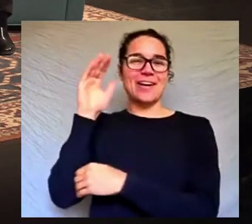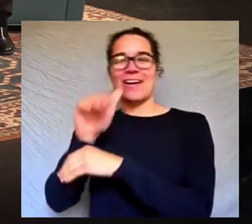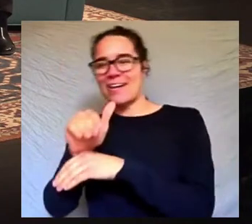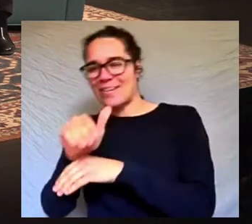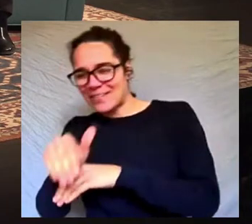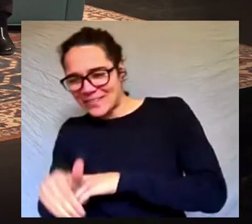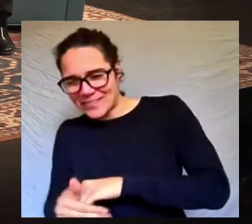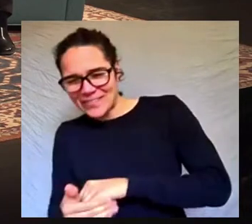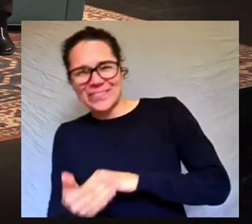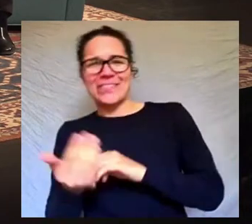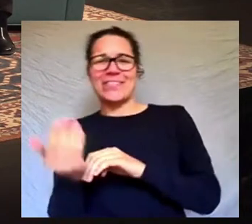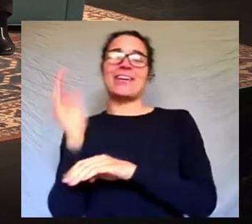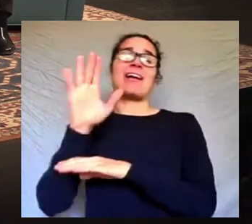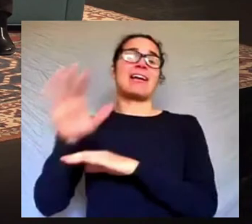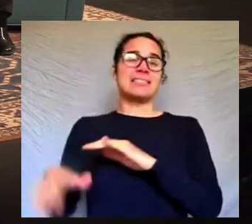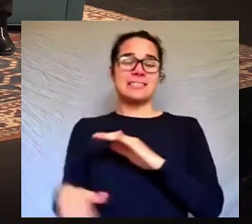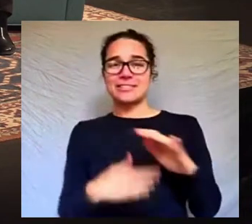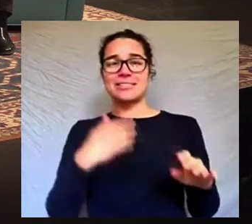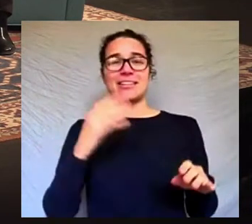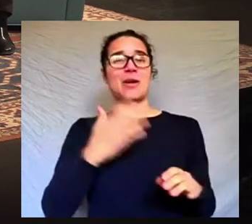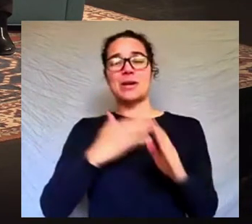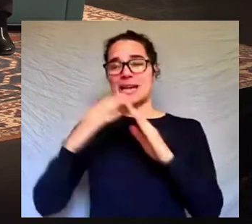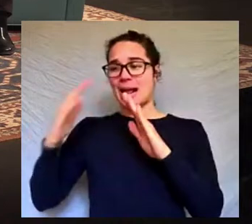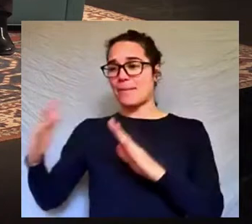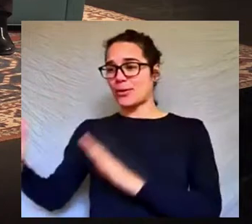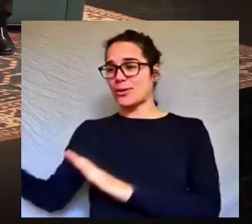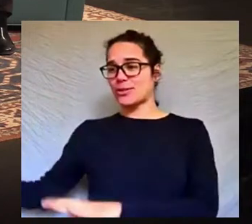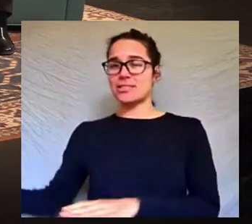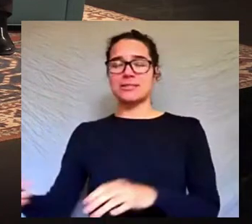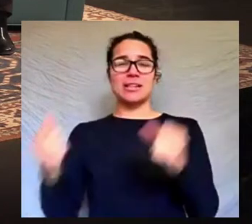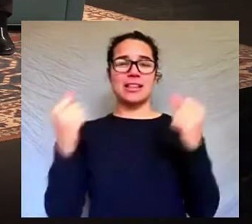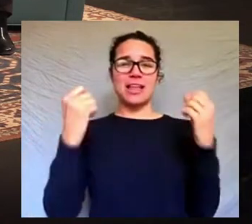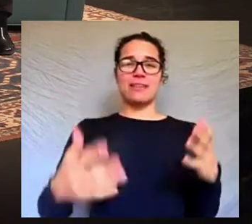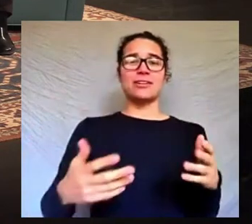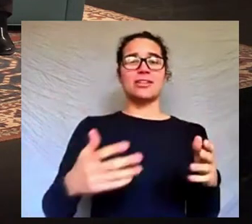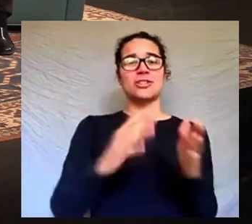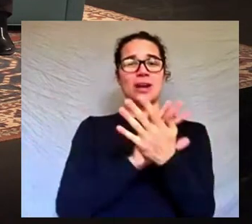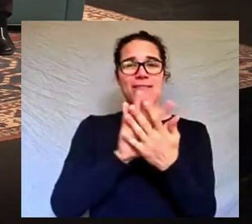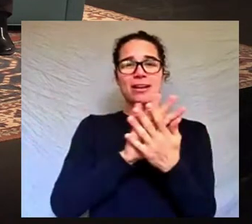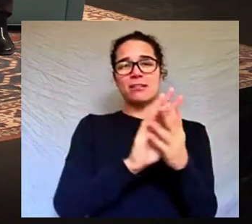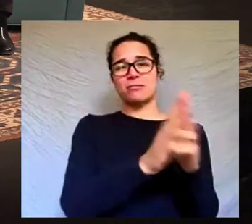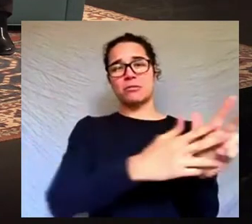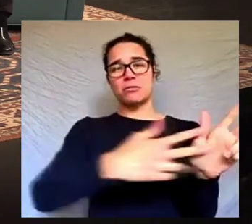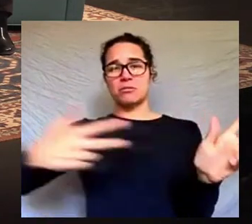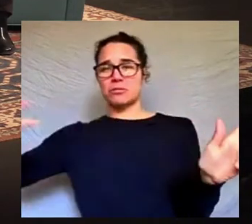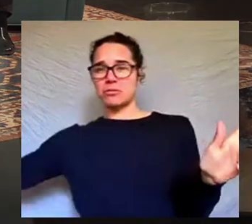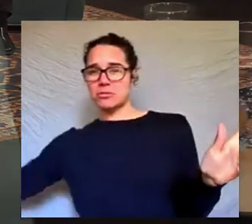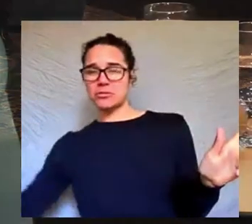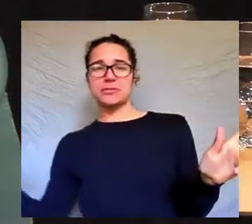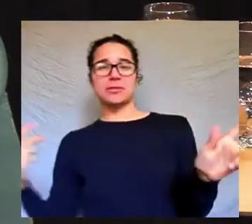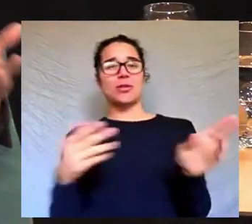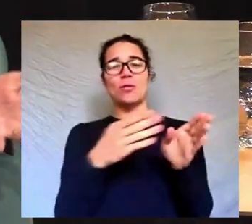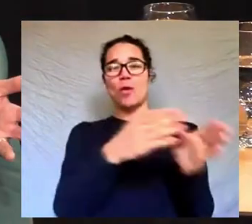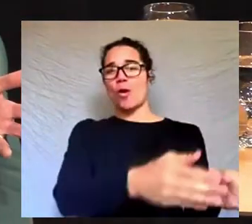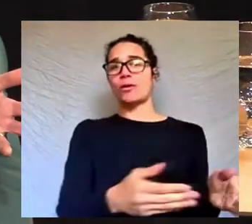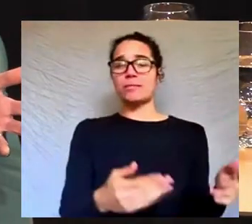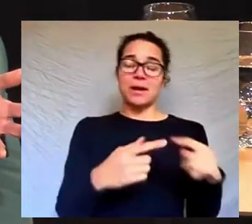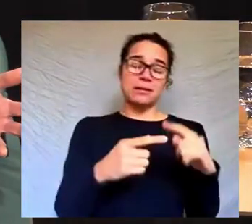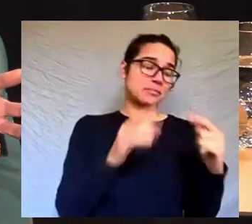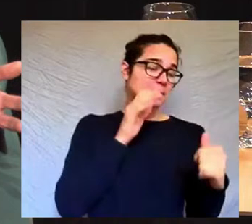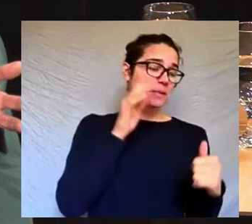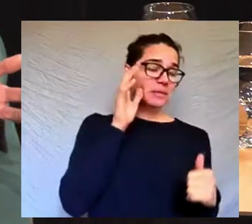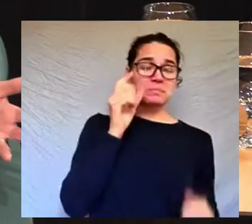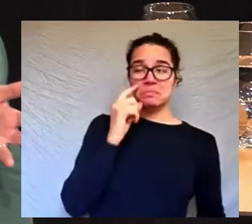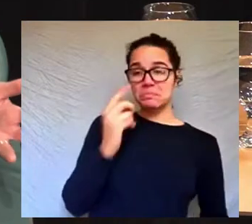convenient thing for our immediate neighbors either, because there was a lot of traffic and cars parked along the road. But they saw a need, and so they